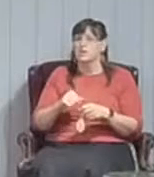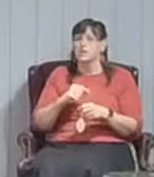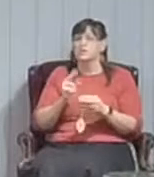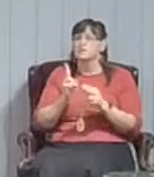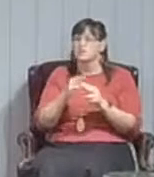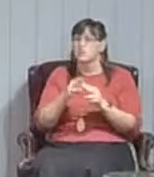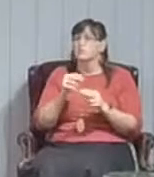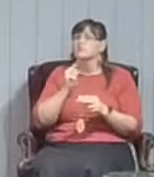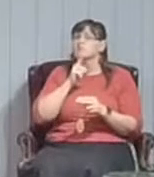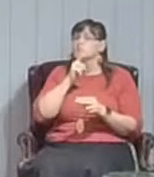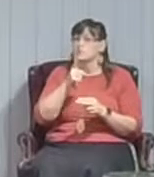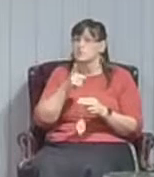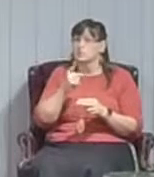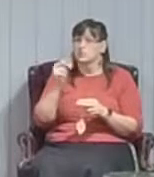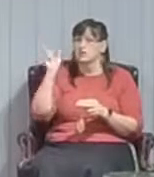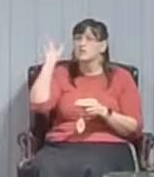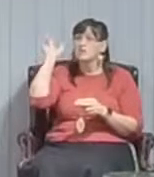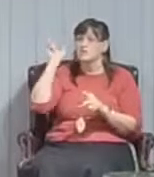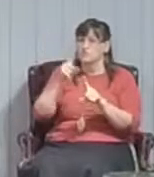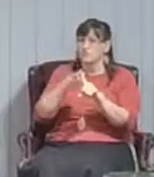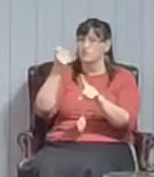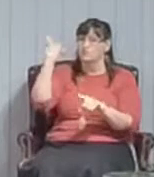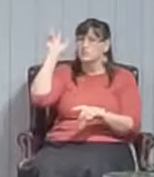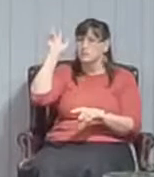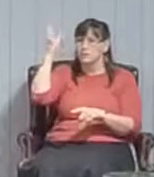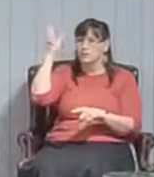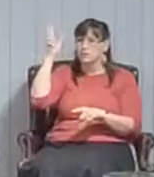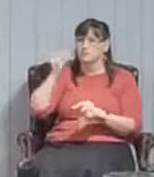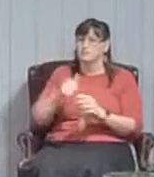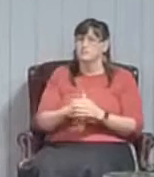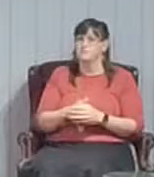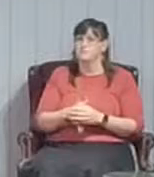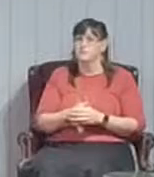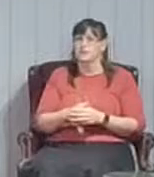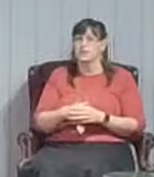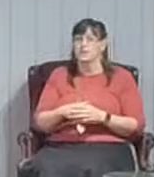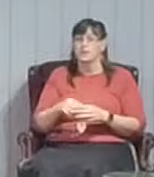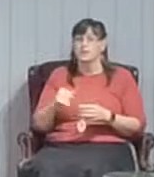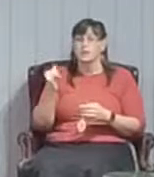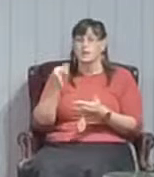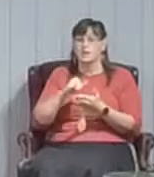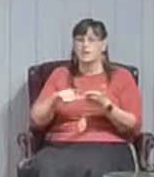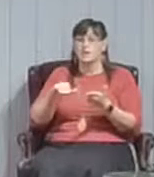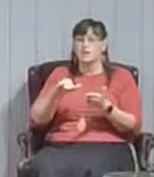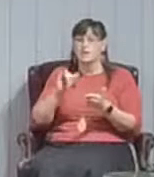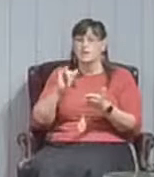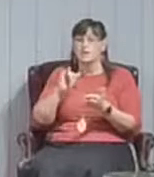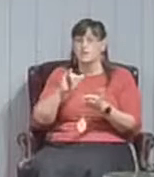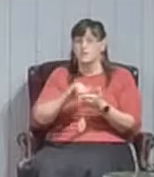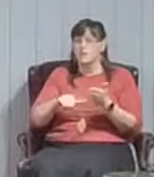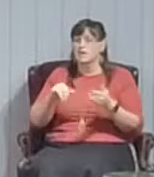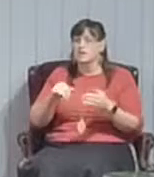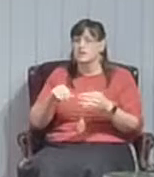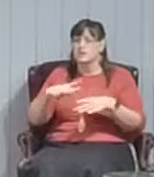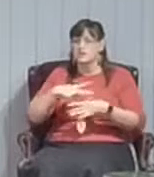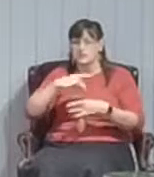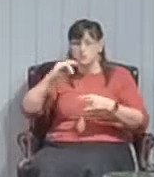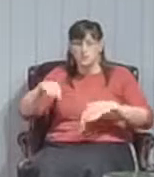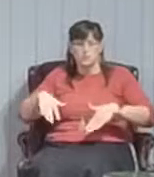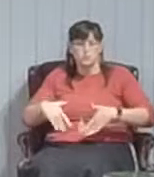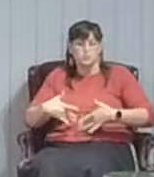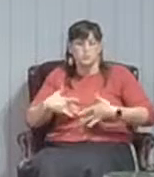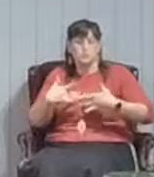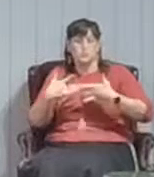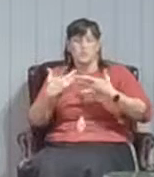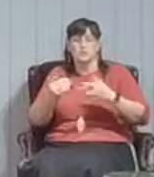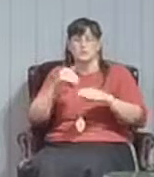motivated. At least, if that spirit rises in us, we need to